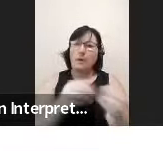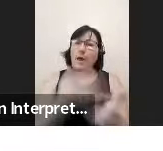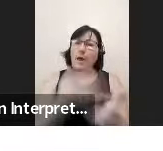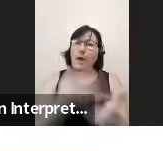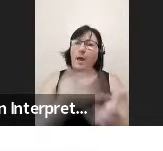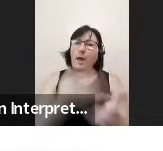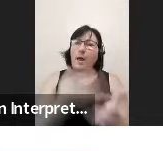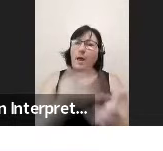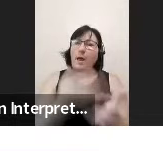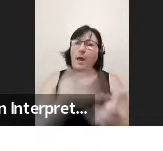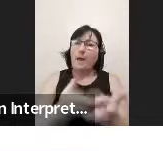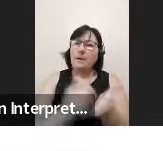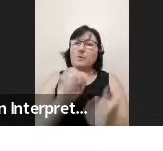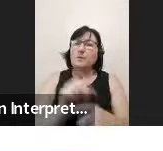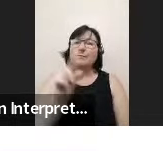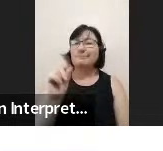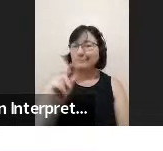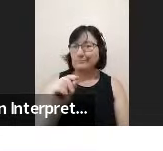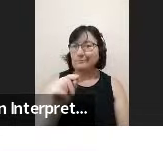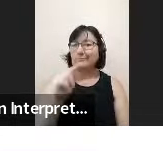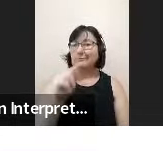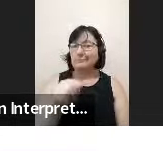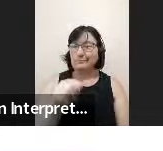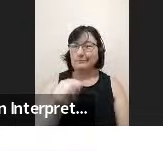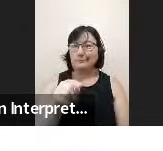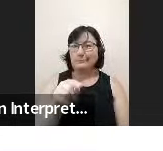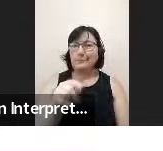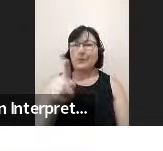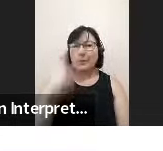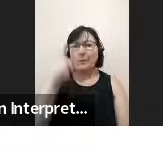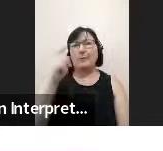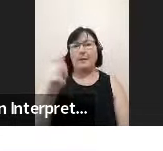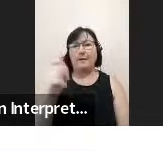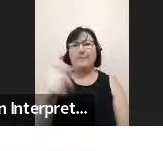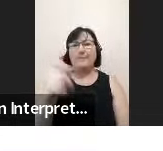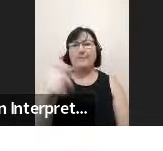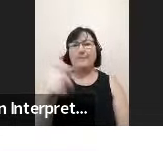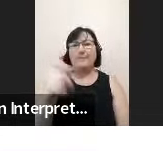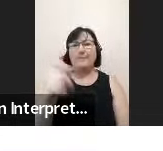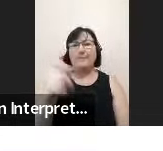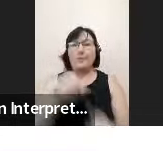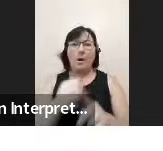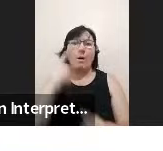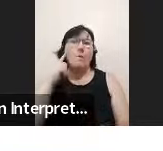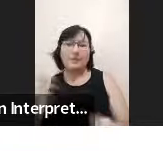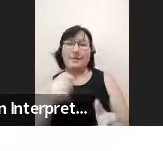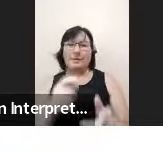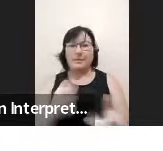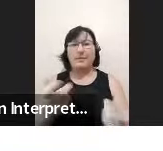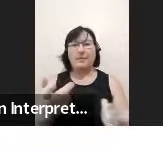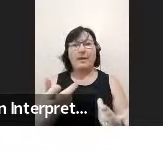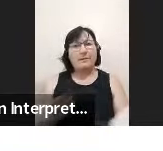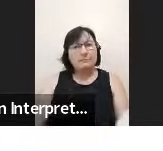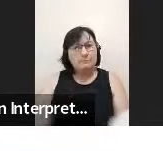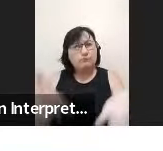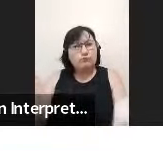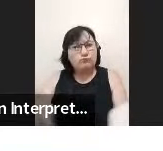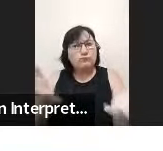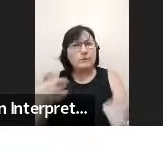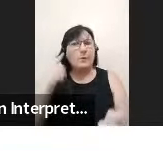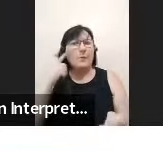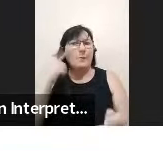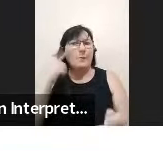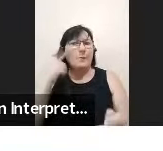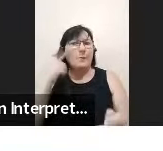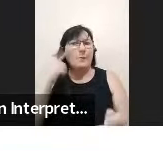you also believe that you are compliant, and we are encouraging compliance. We want you to continue to comply, and should you be struggling to do